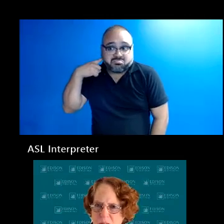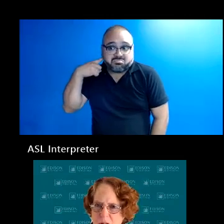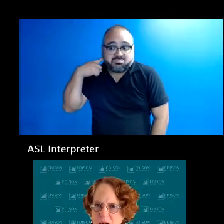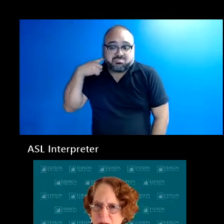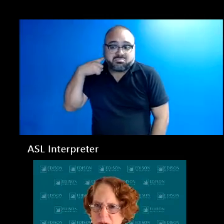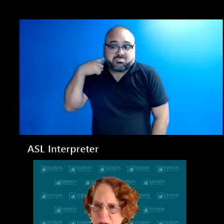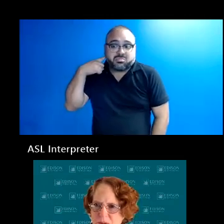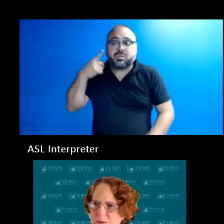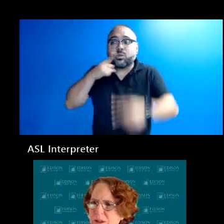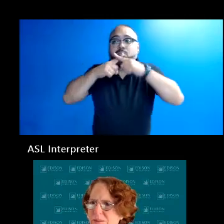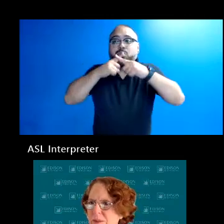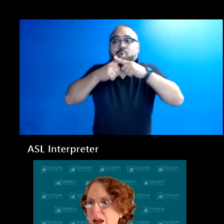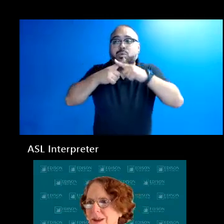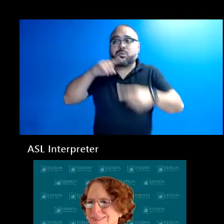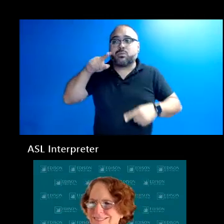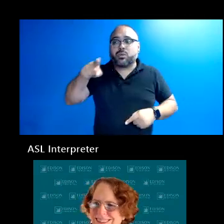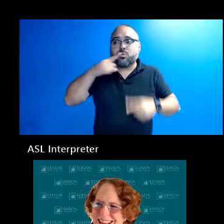You're on mute, Jude. Sorry.